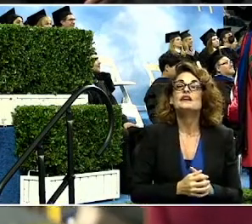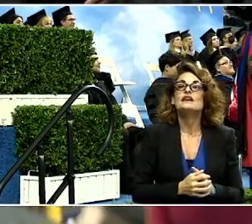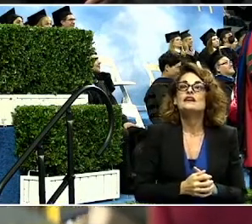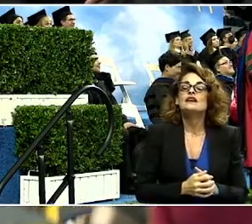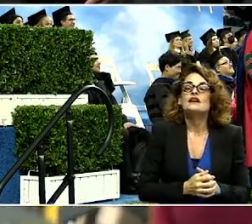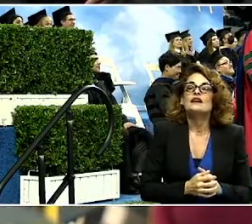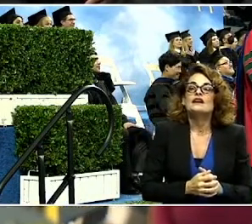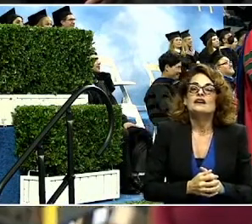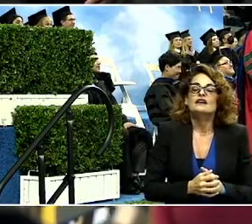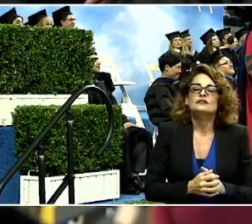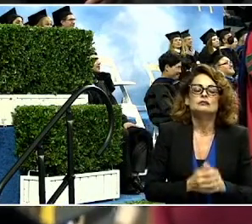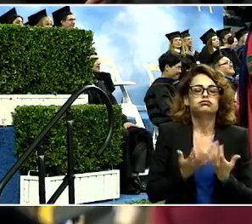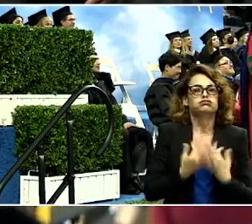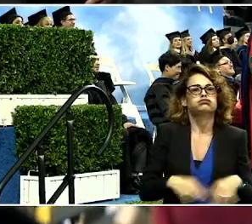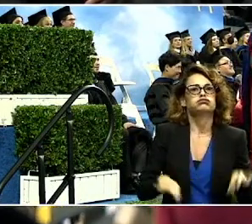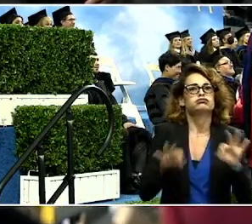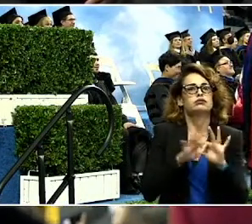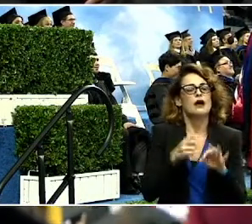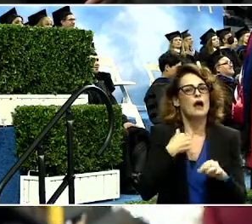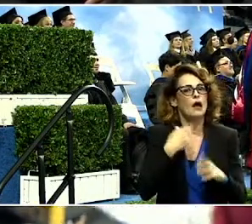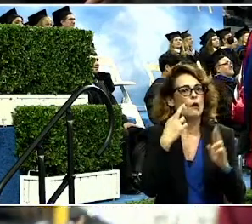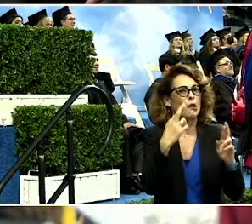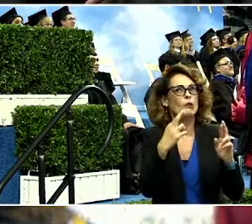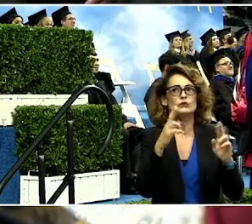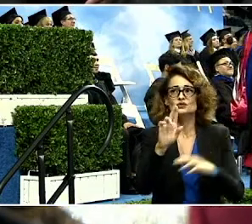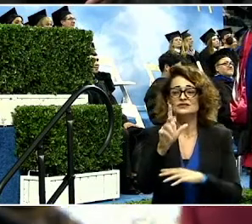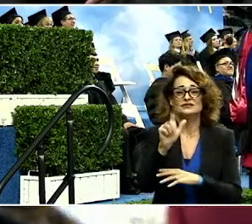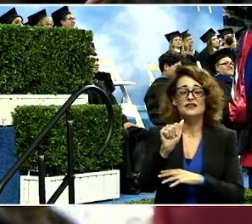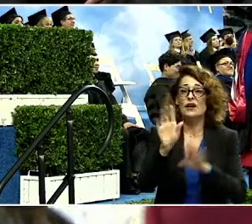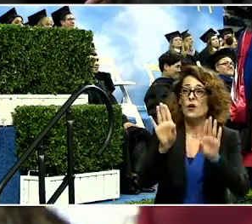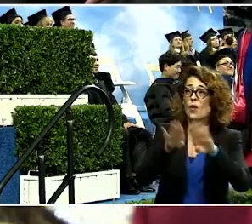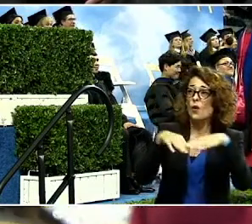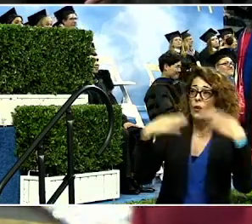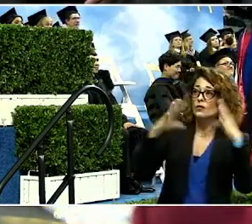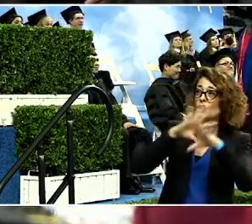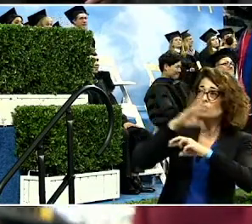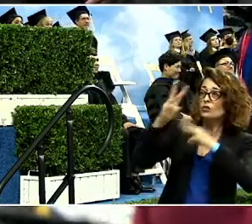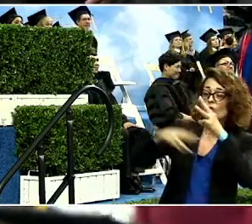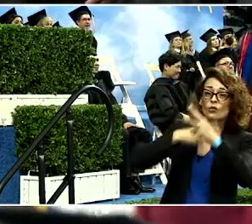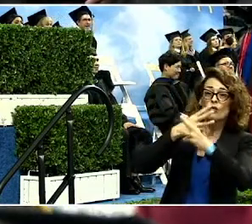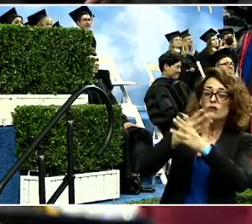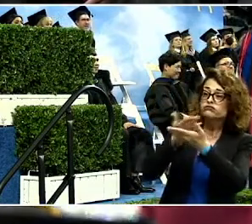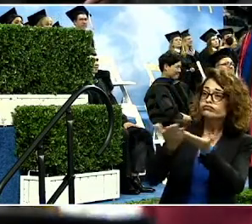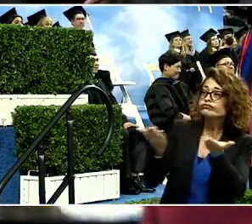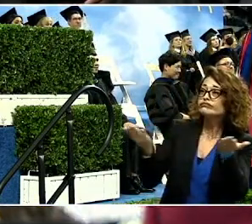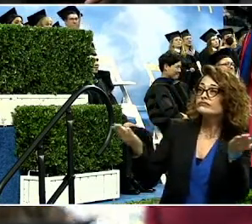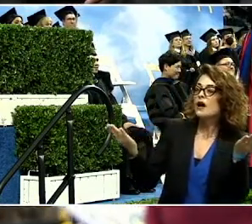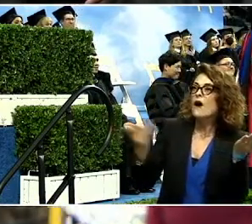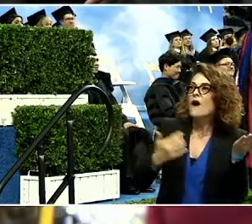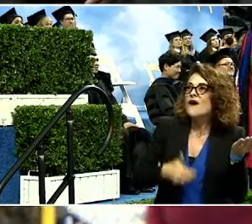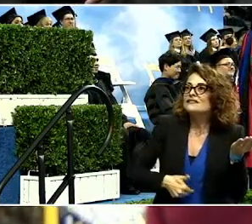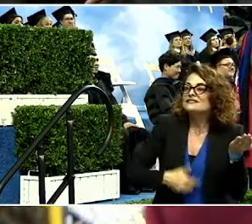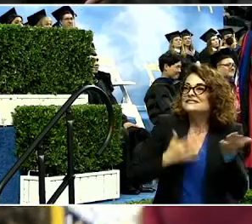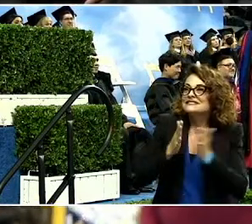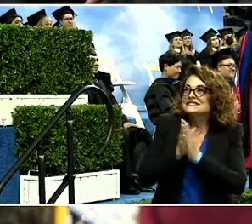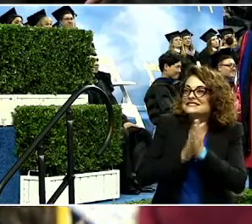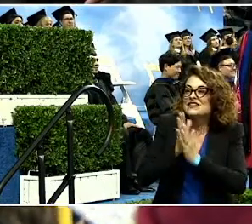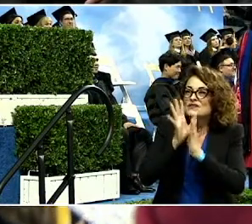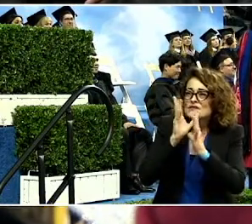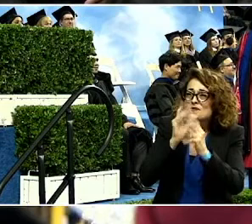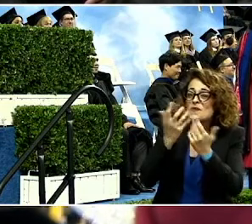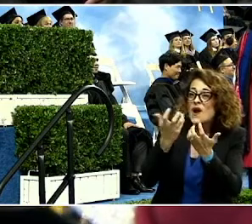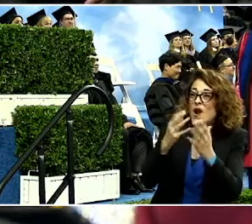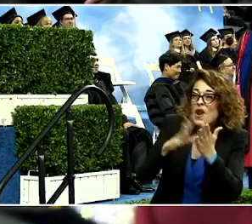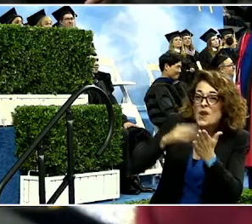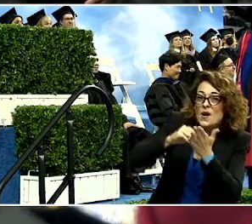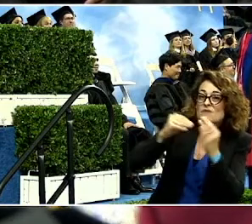that your experience at UCLA has opened up some windows on the world for you and leaves you yearning to know more. Your undergraduate experience is just the beginning